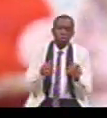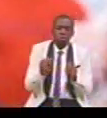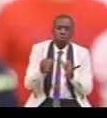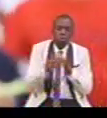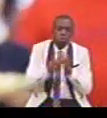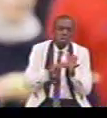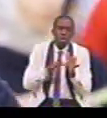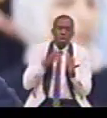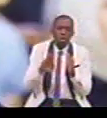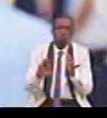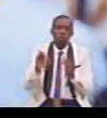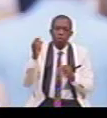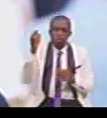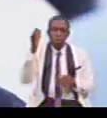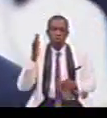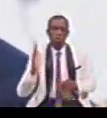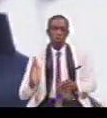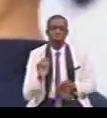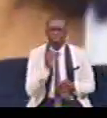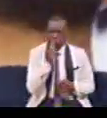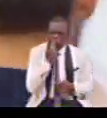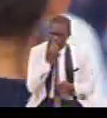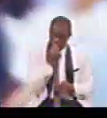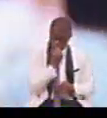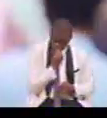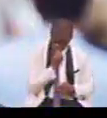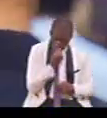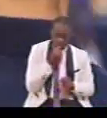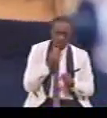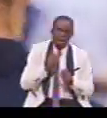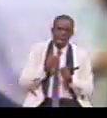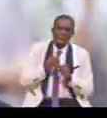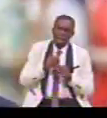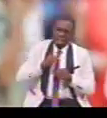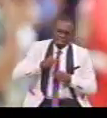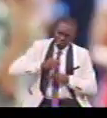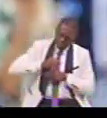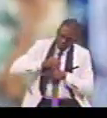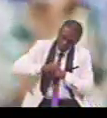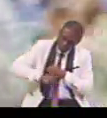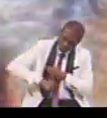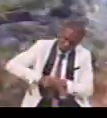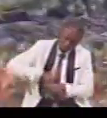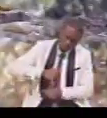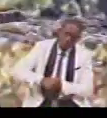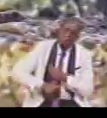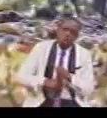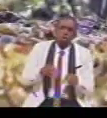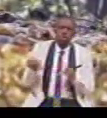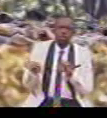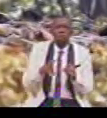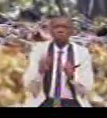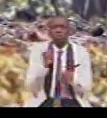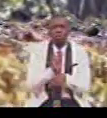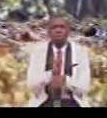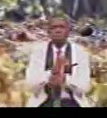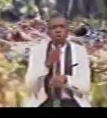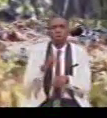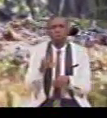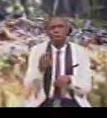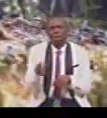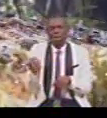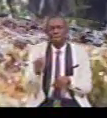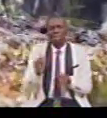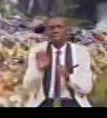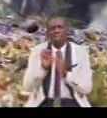ideal afflictions do the work of an evangelist so go through thorny roads and